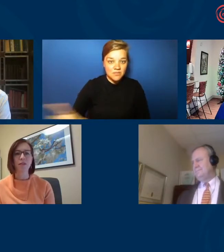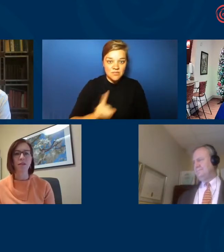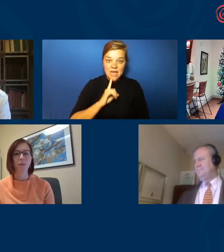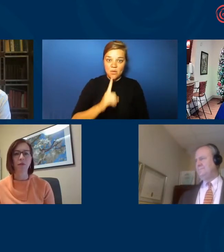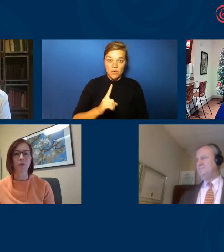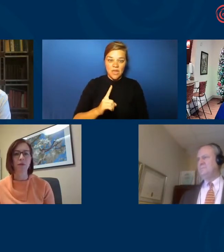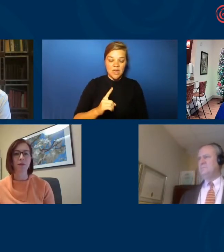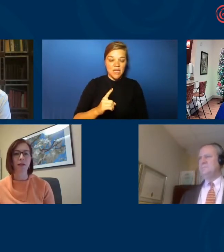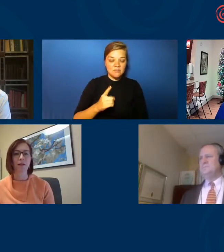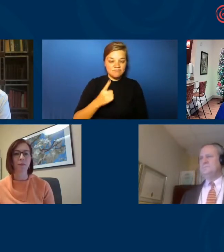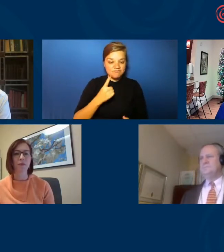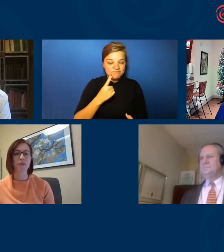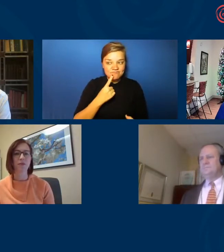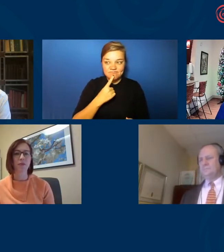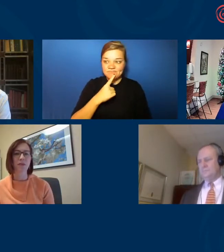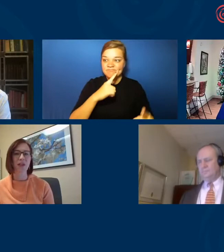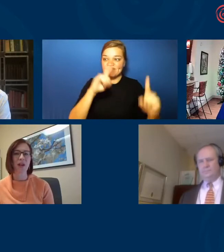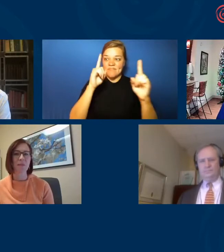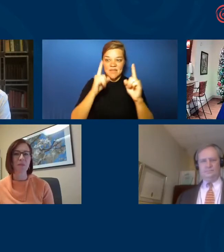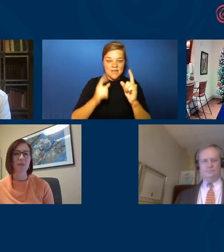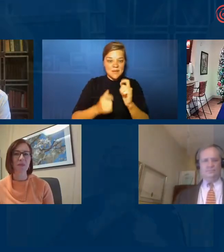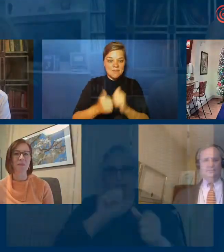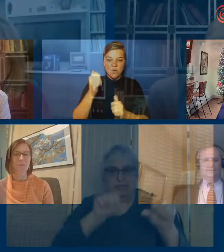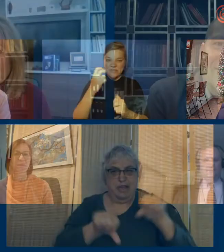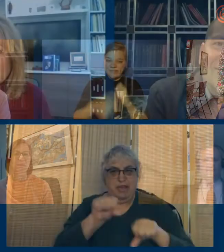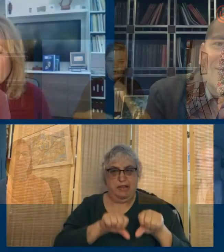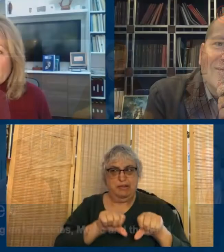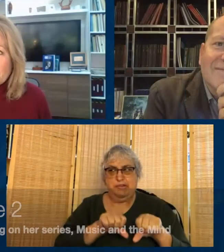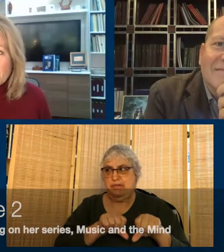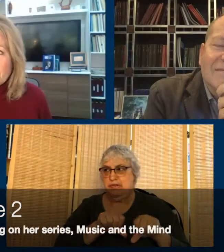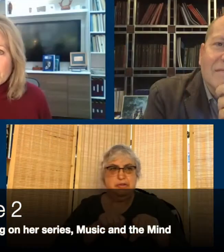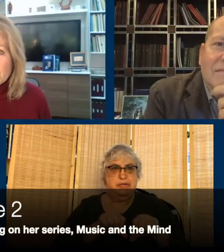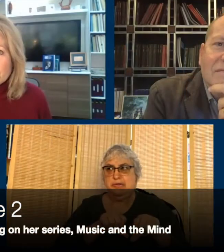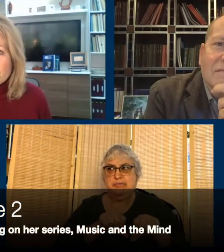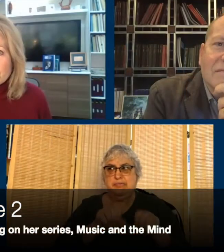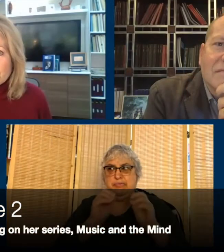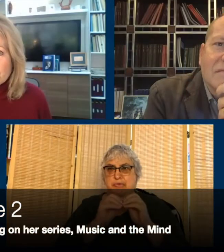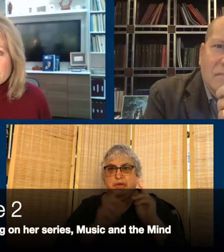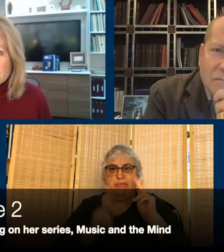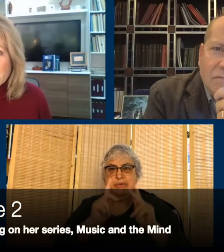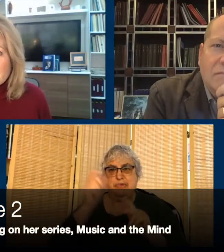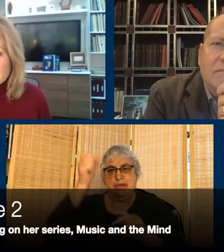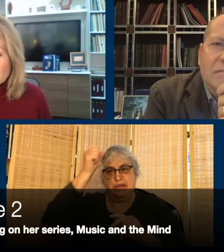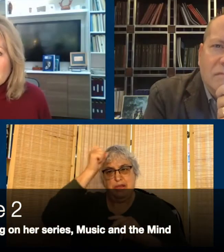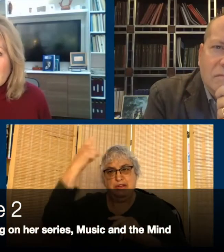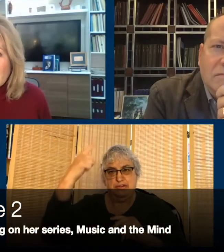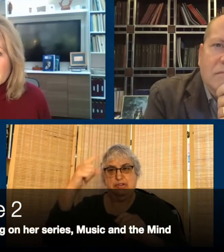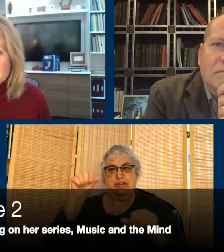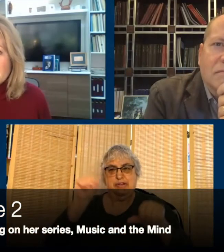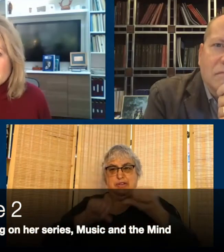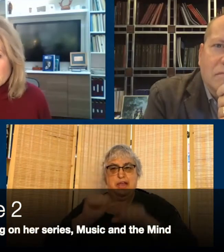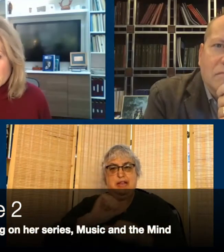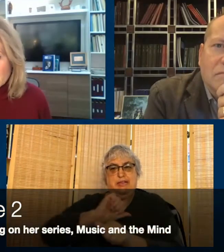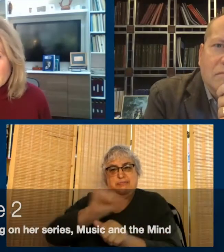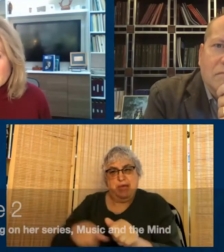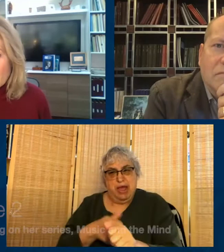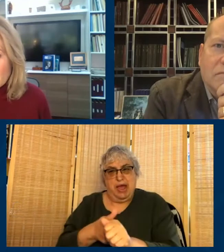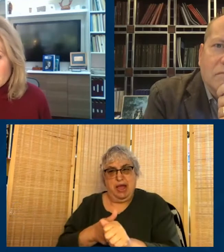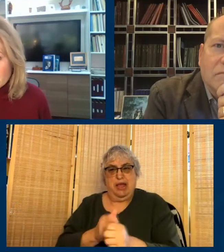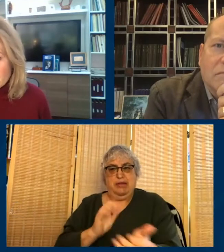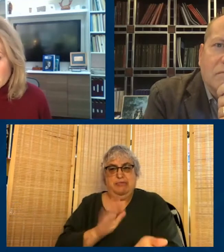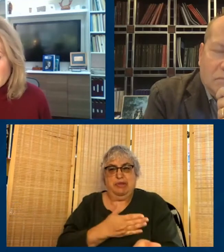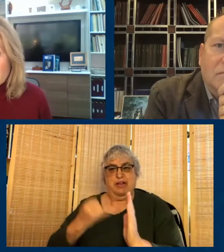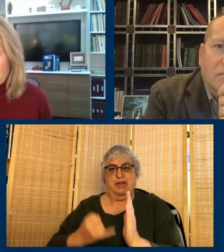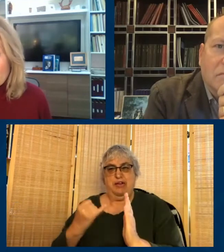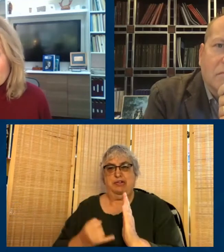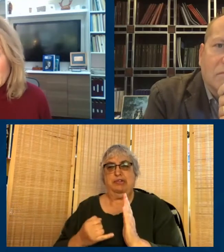some of those most difficult times. If more people understood the science behind music and the